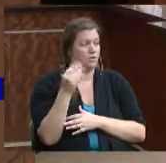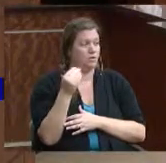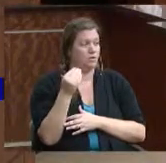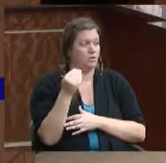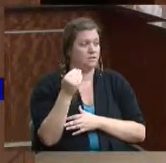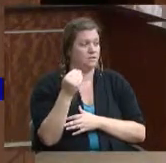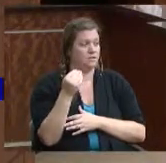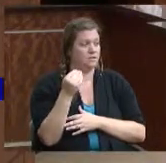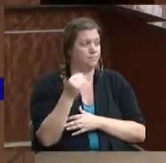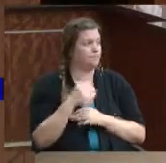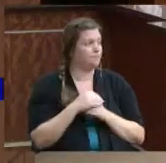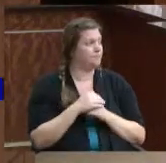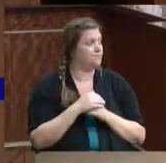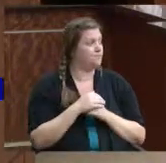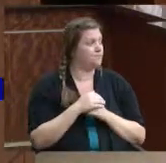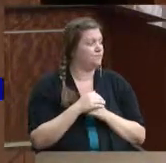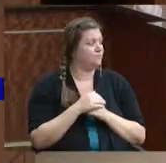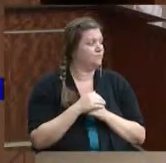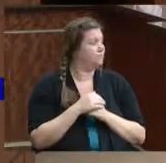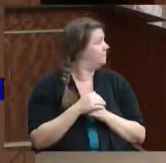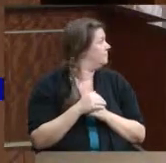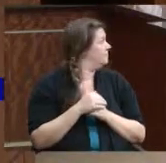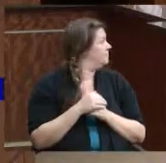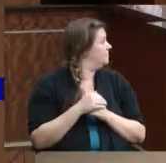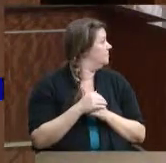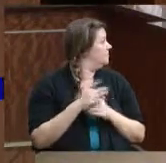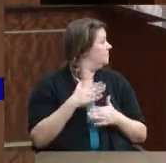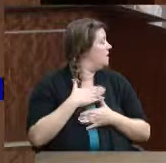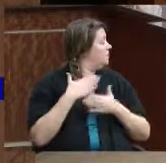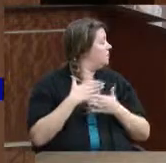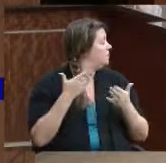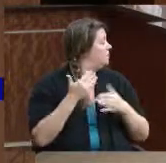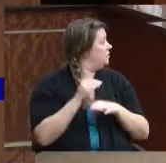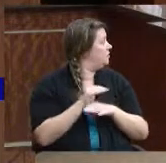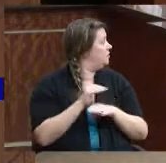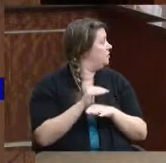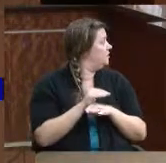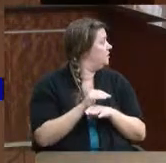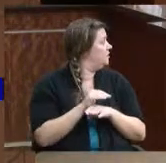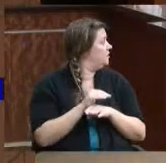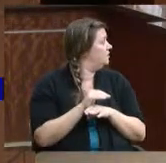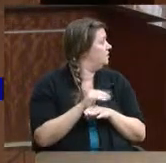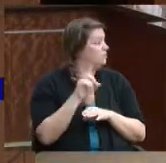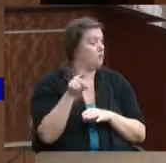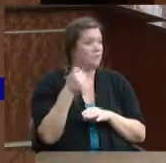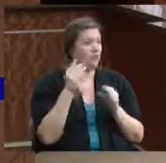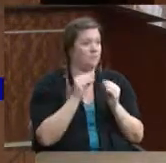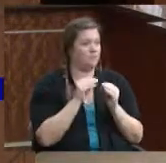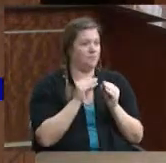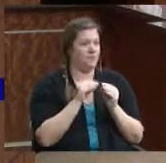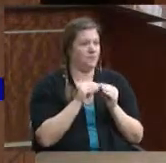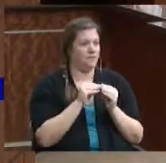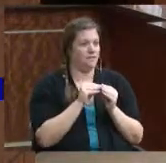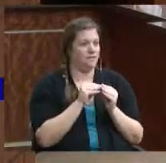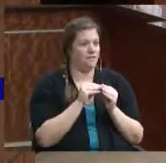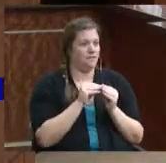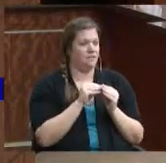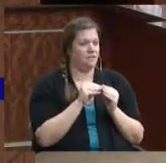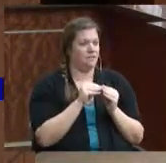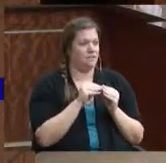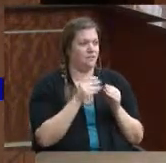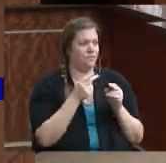2014. Ms. Saylor? I just want y'all to know we're very glad that y'all are here tonight to fill the chamber since it's our first meeting, and we're testing all the mics,